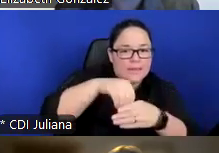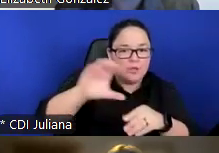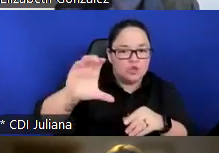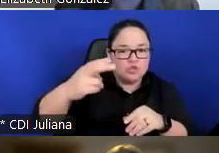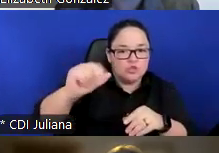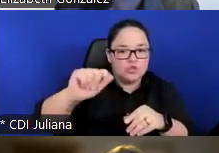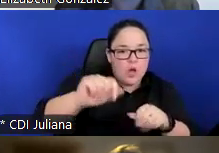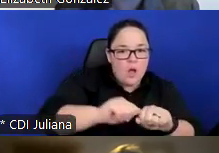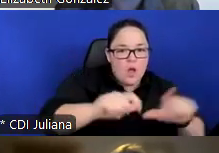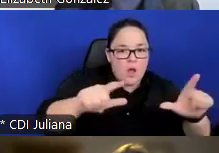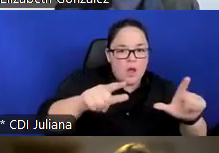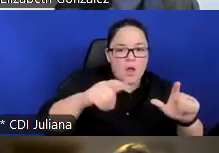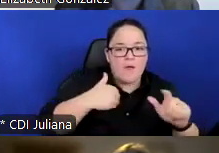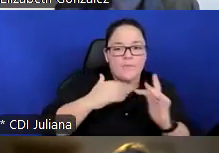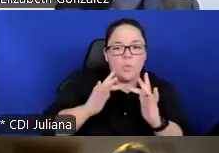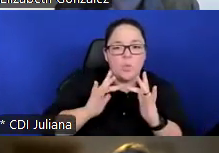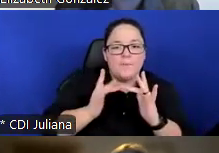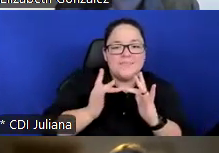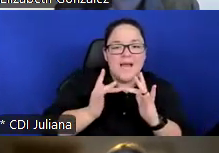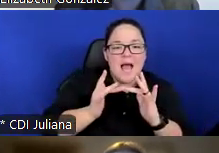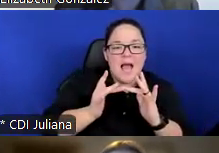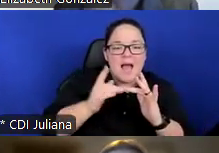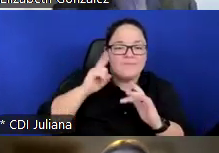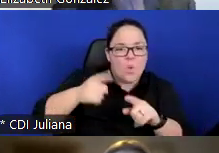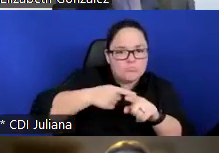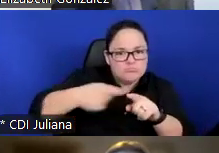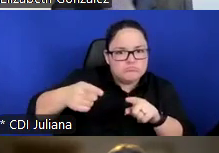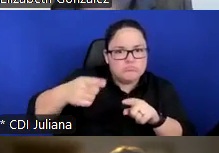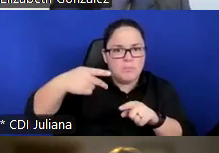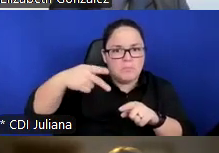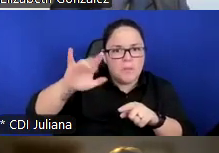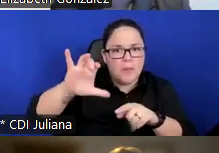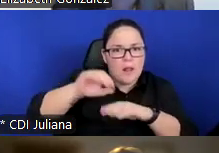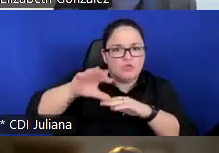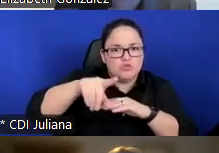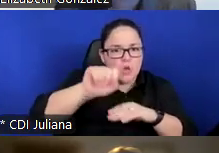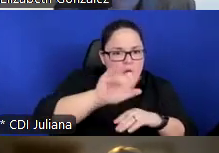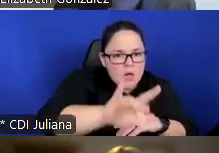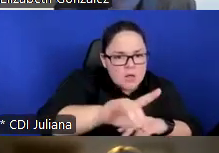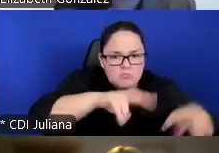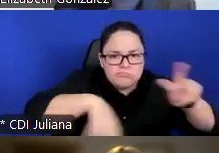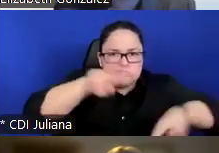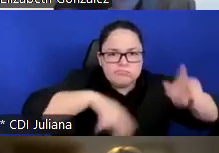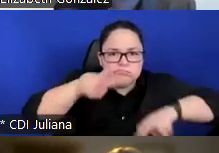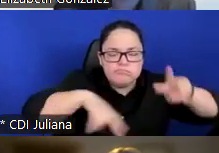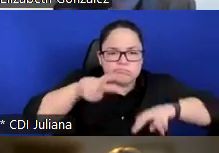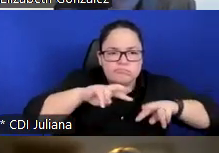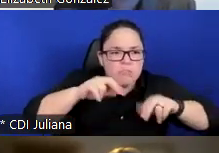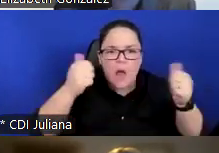Public Counsel where you can access other fire recovery